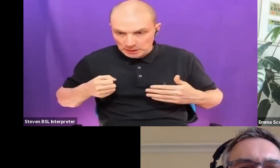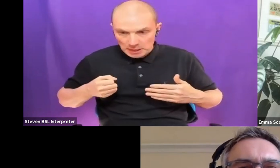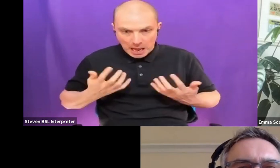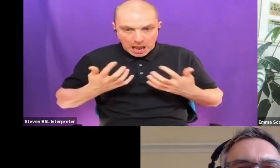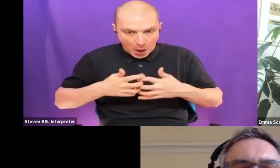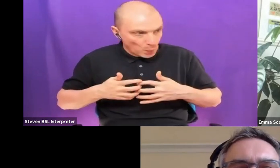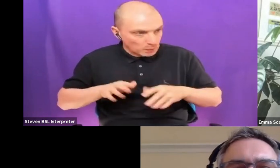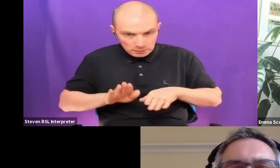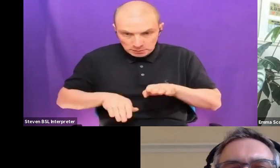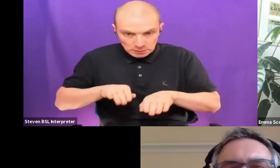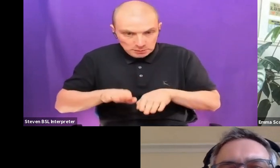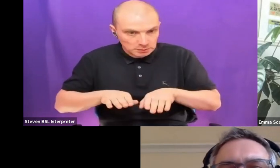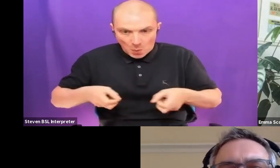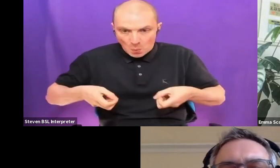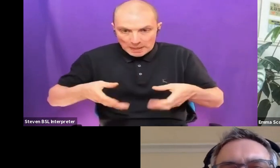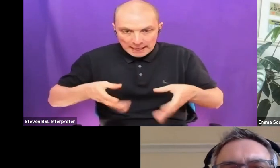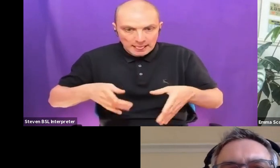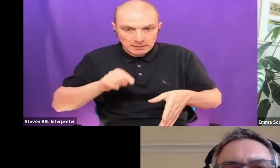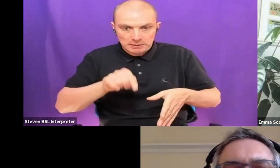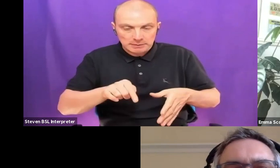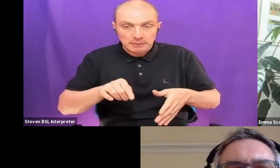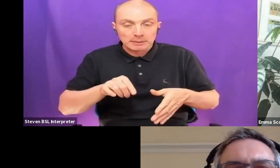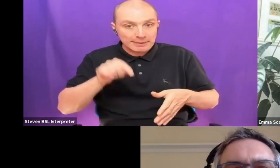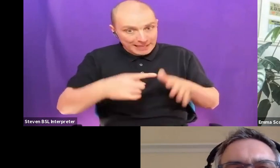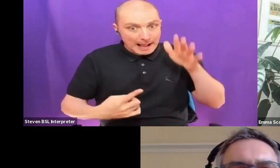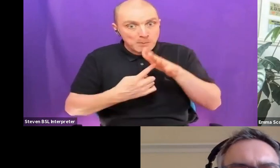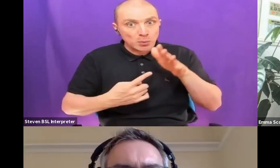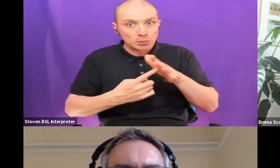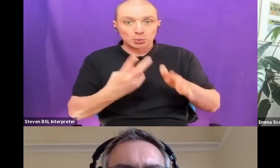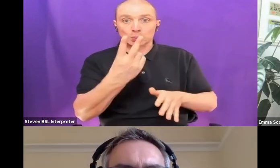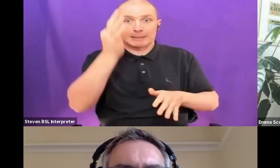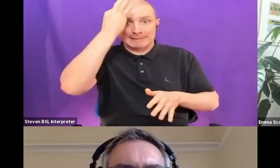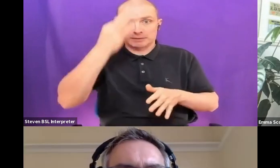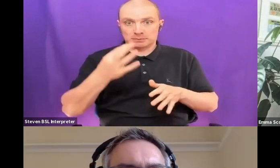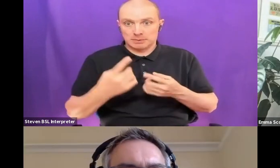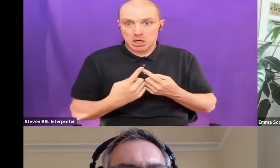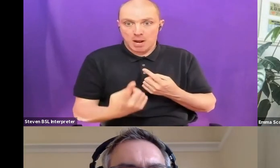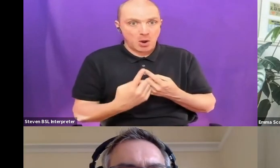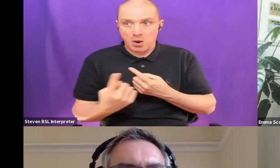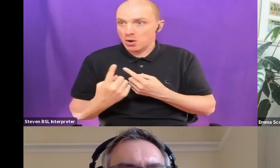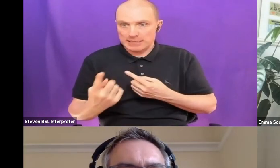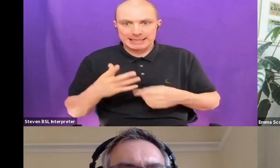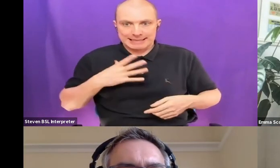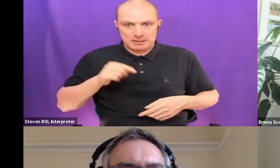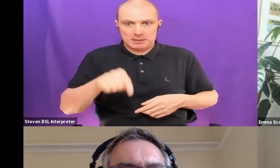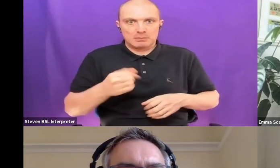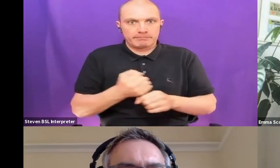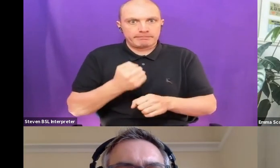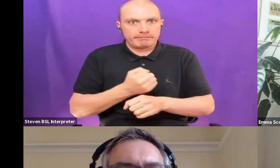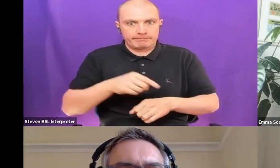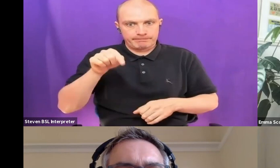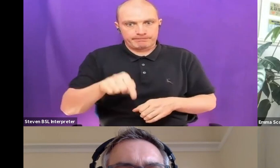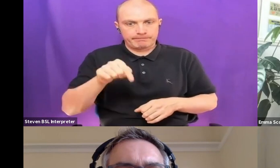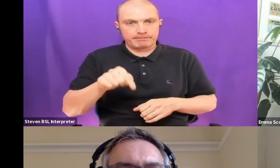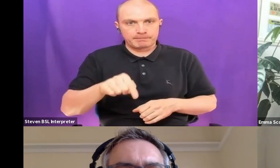neighbourhood functioning. But could I ask the panel then, first of all, what can be done to ensure that